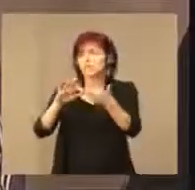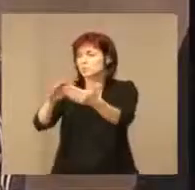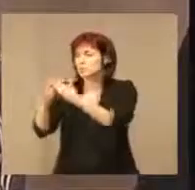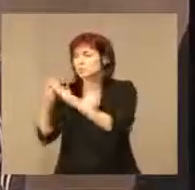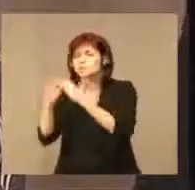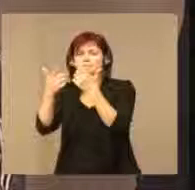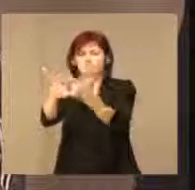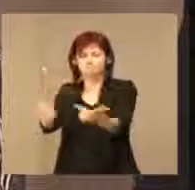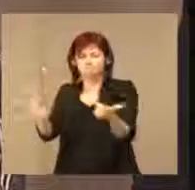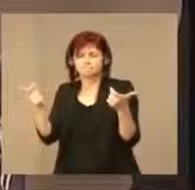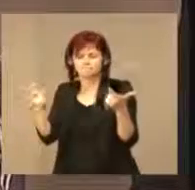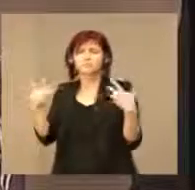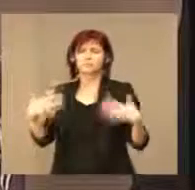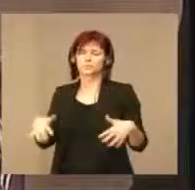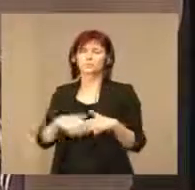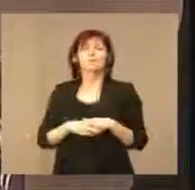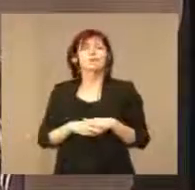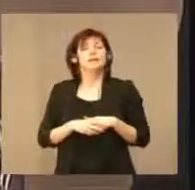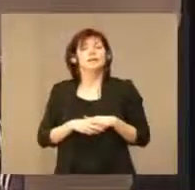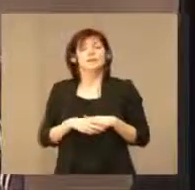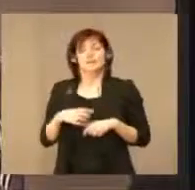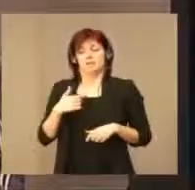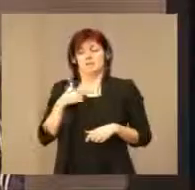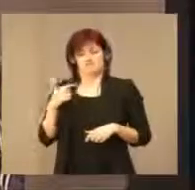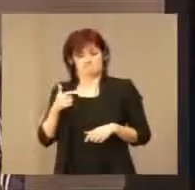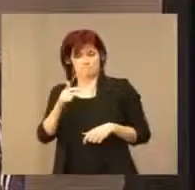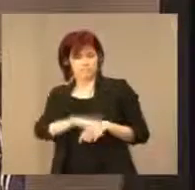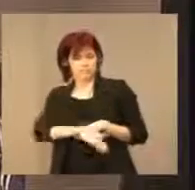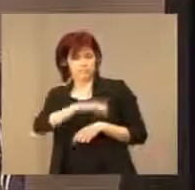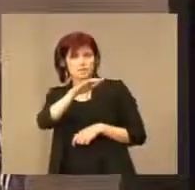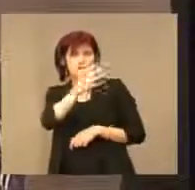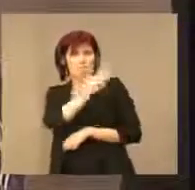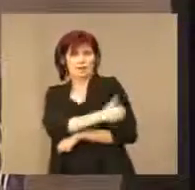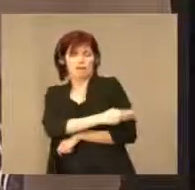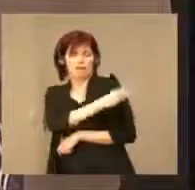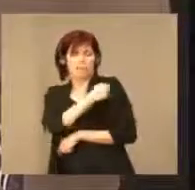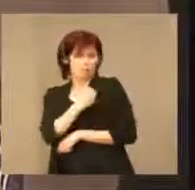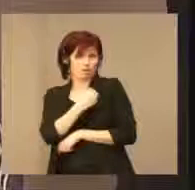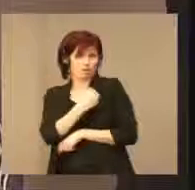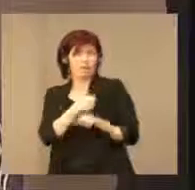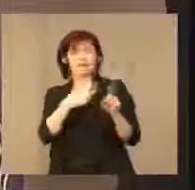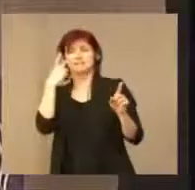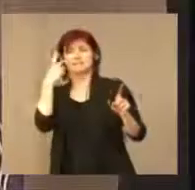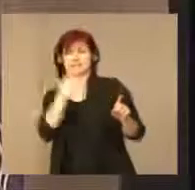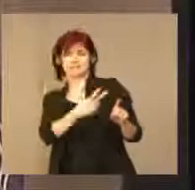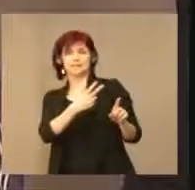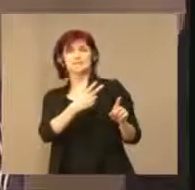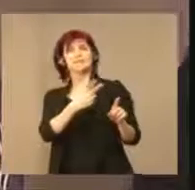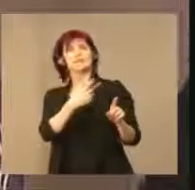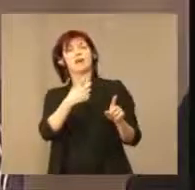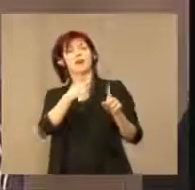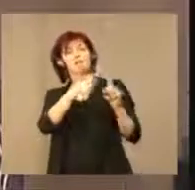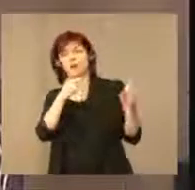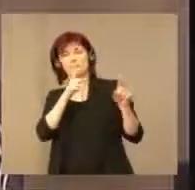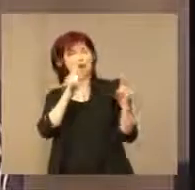from Manitoba, and I've seen people that come in from the remote communities, coming